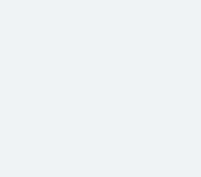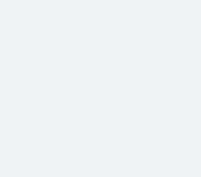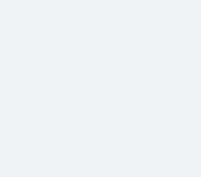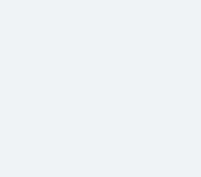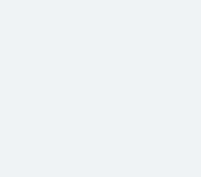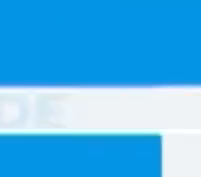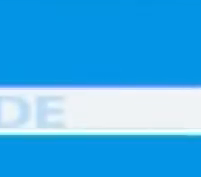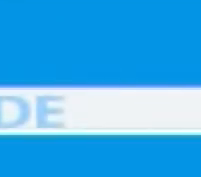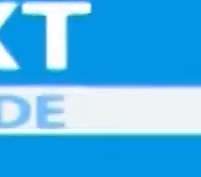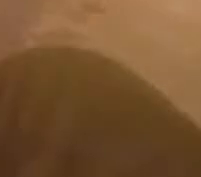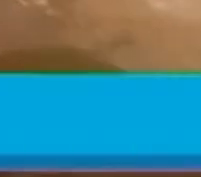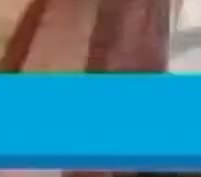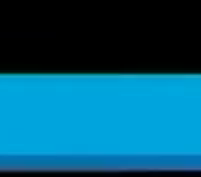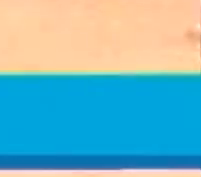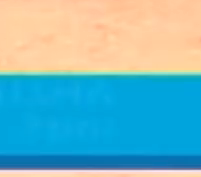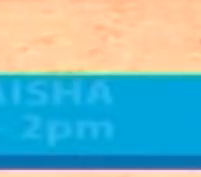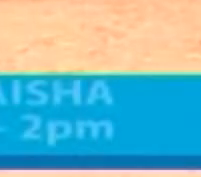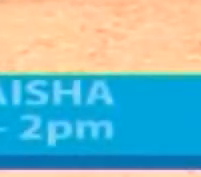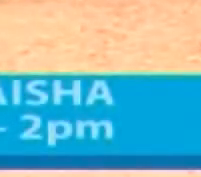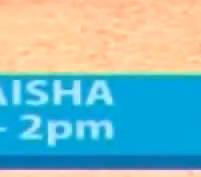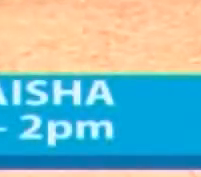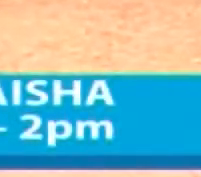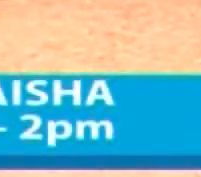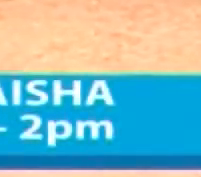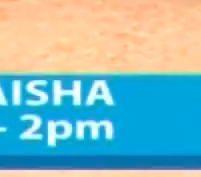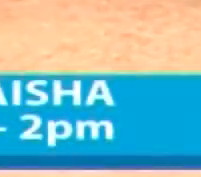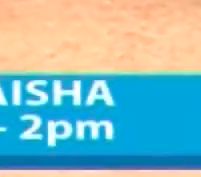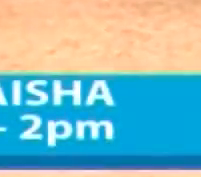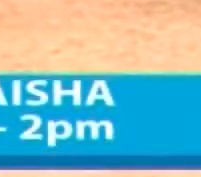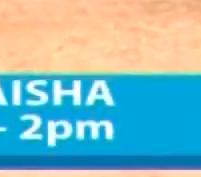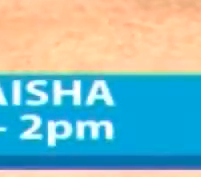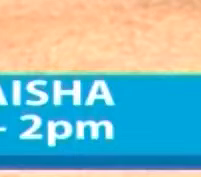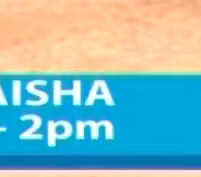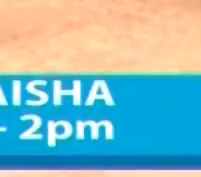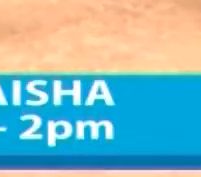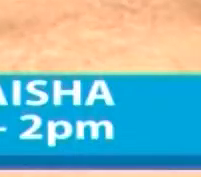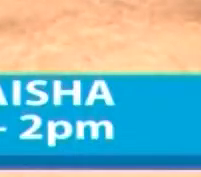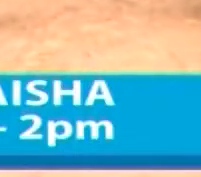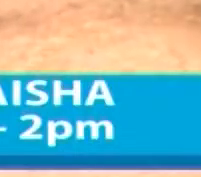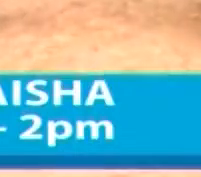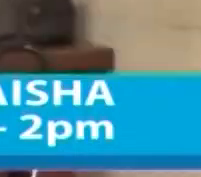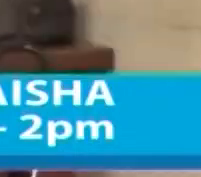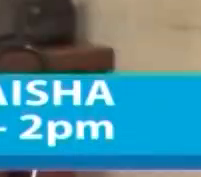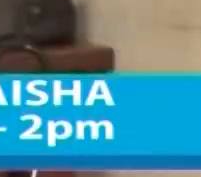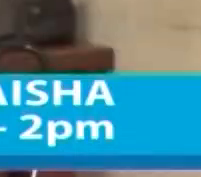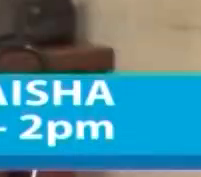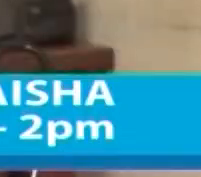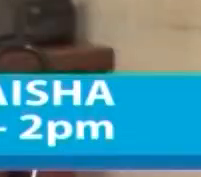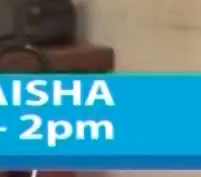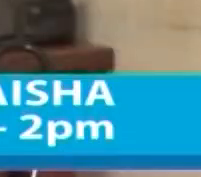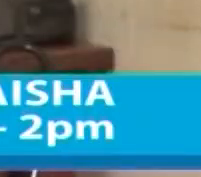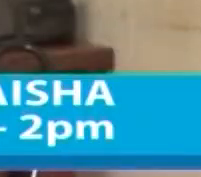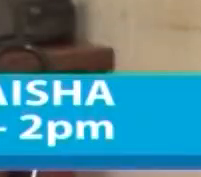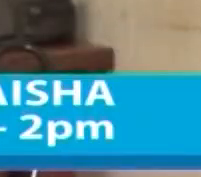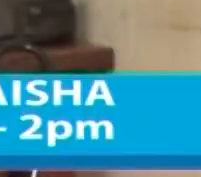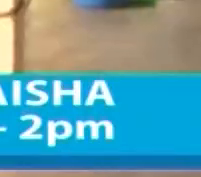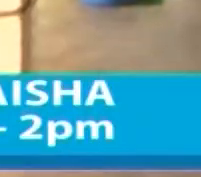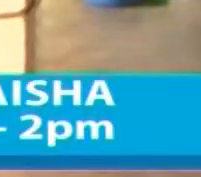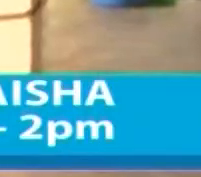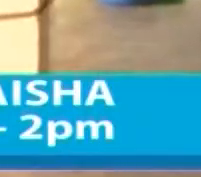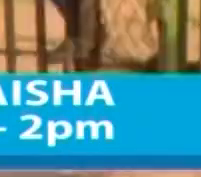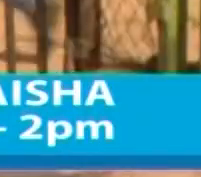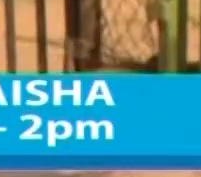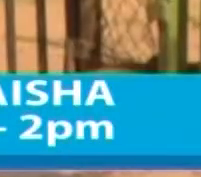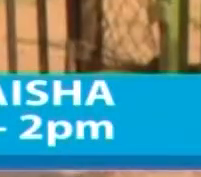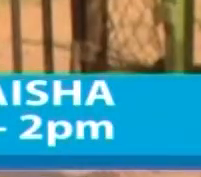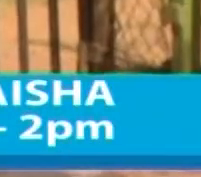On the next episode, tumeshuhudia visa vingi vya watu kupata mimba bila kutarajia. Maambukizi ya ukimwi pia